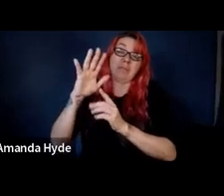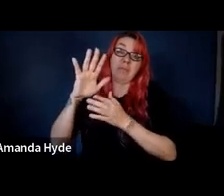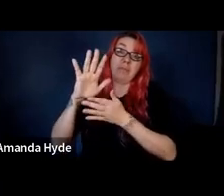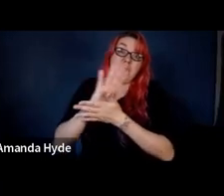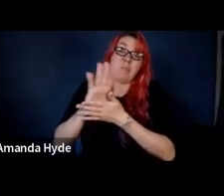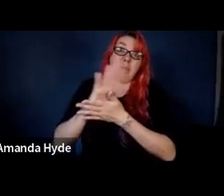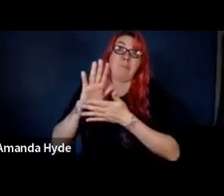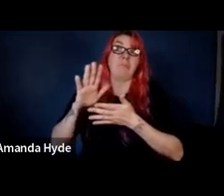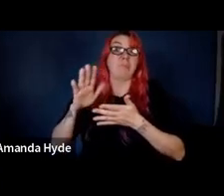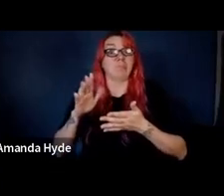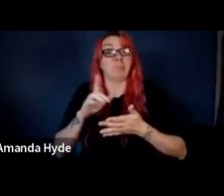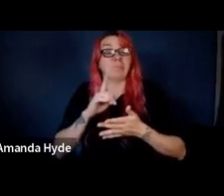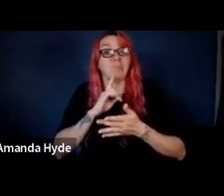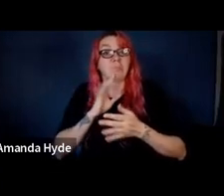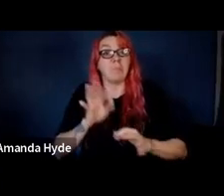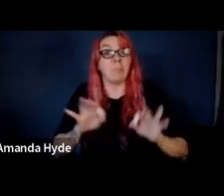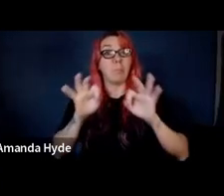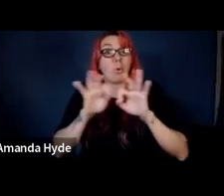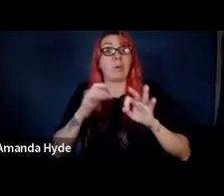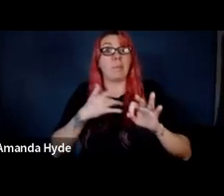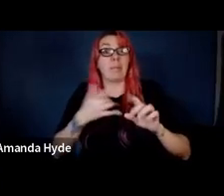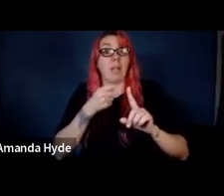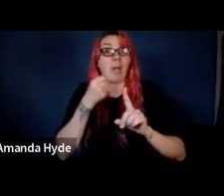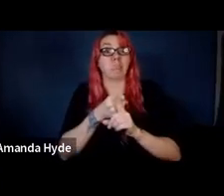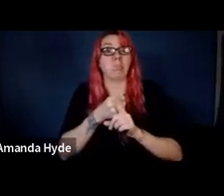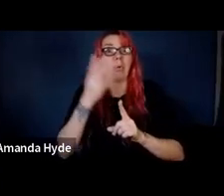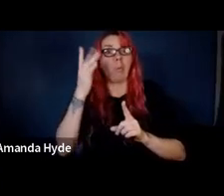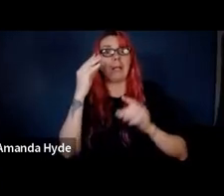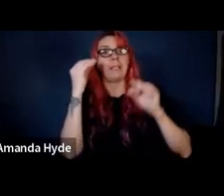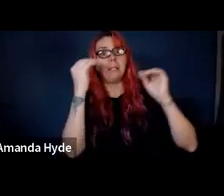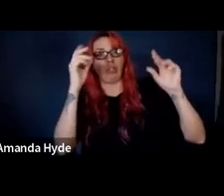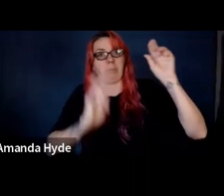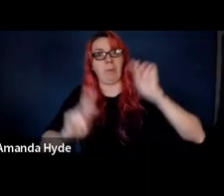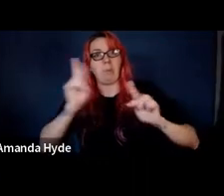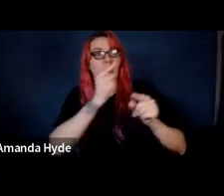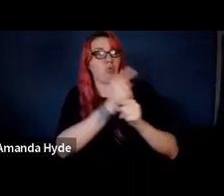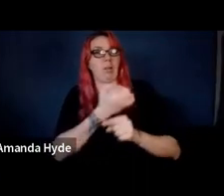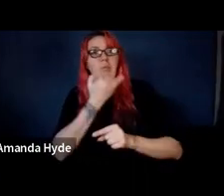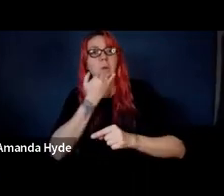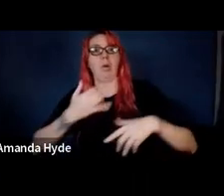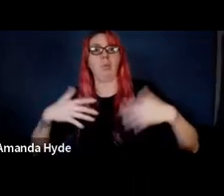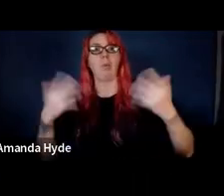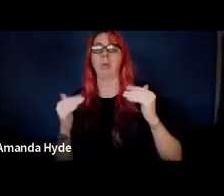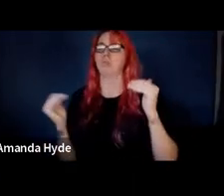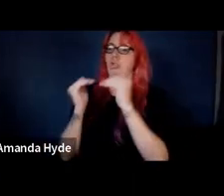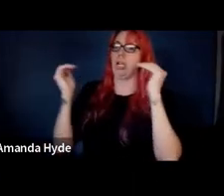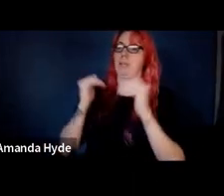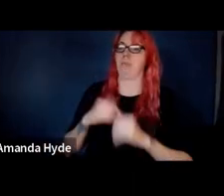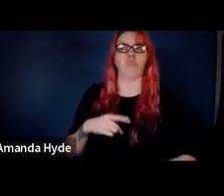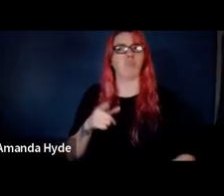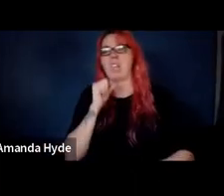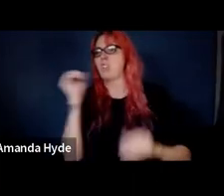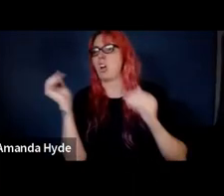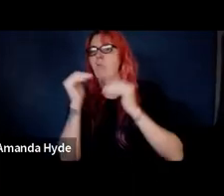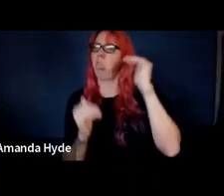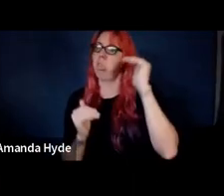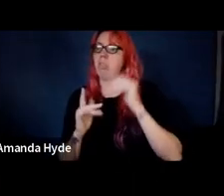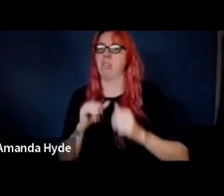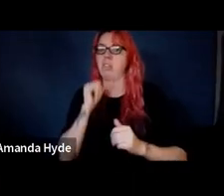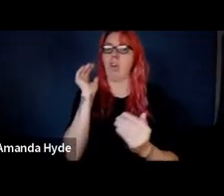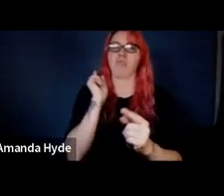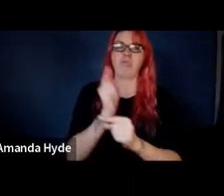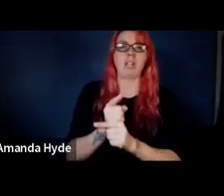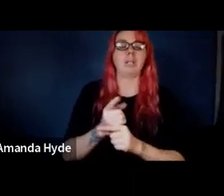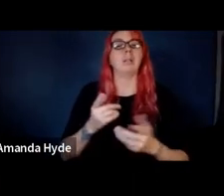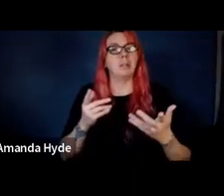audiences about right and wrong, morality and immorality, justice and injustice. And those are powerful ideas. In the